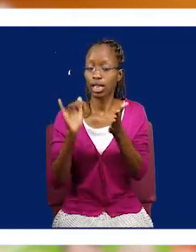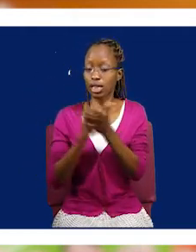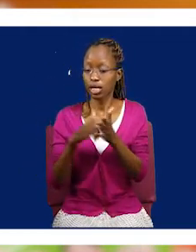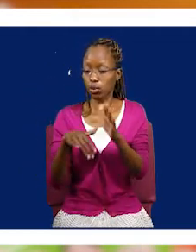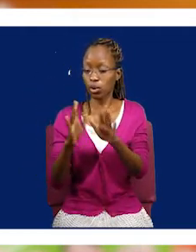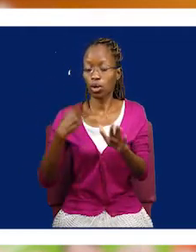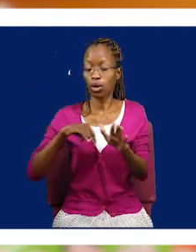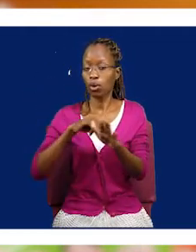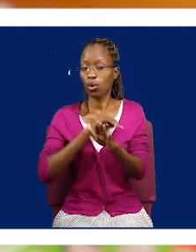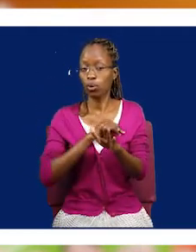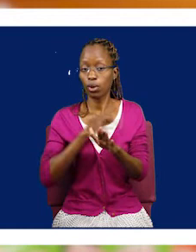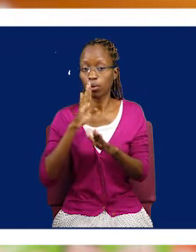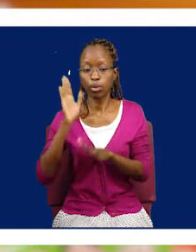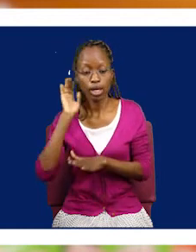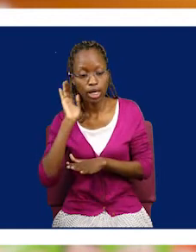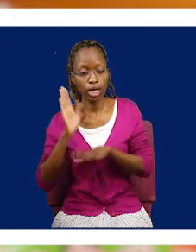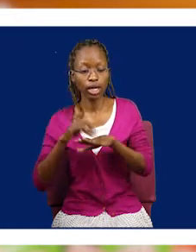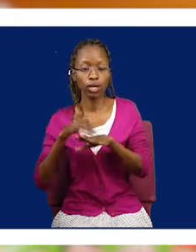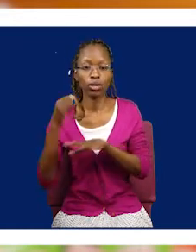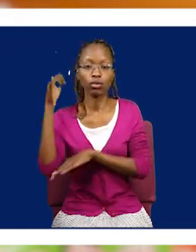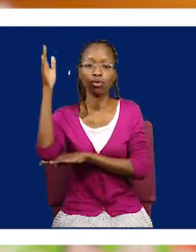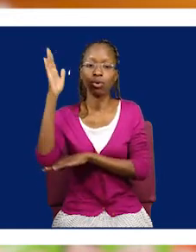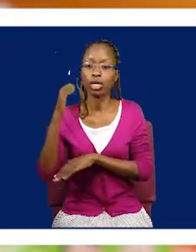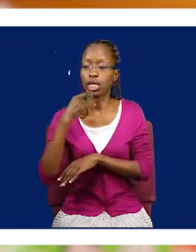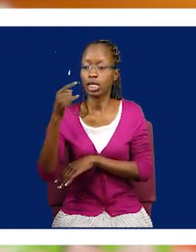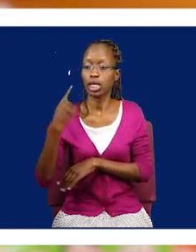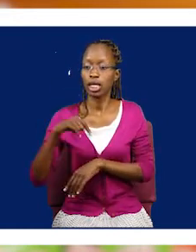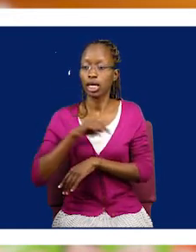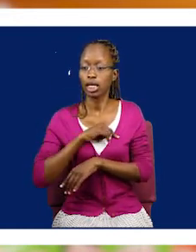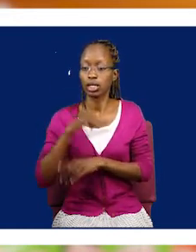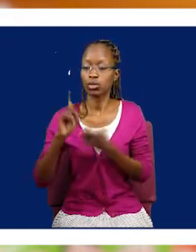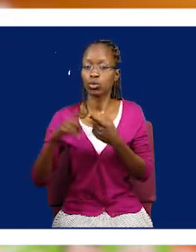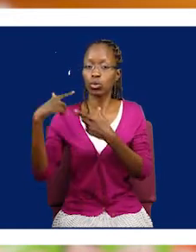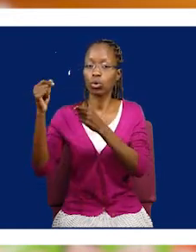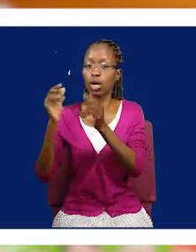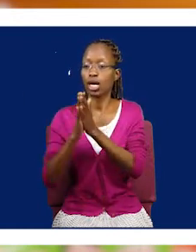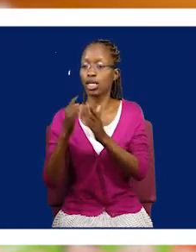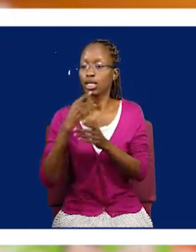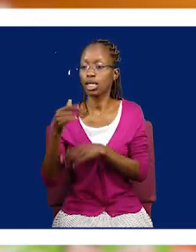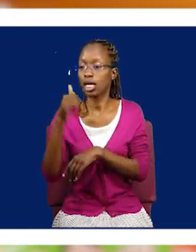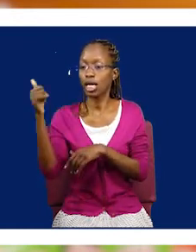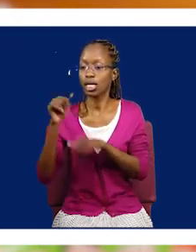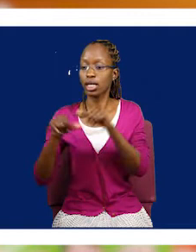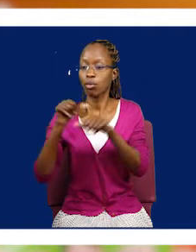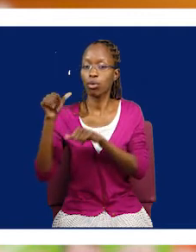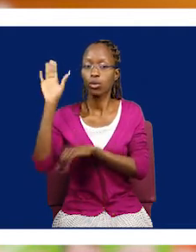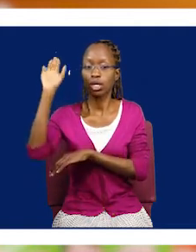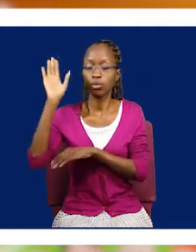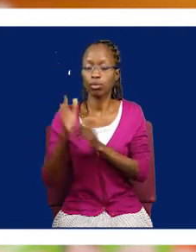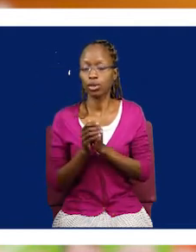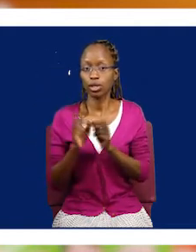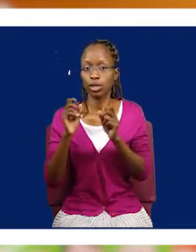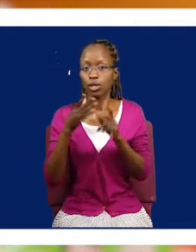that way, we will be hearing the call of God telling us to go and tell others about him.